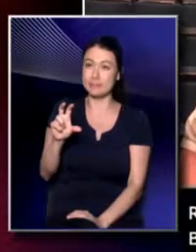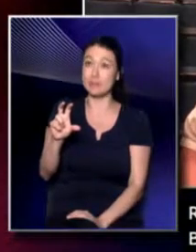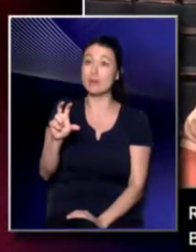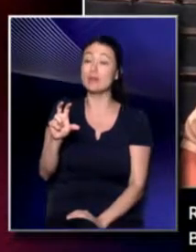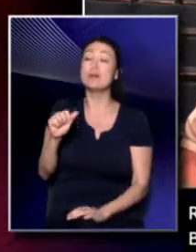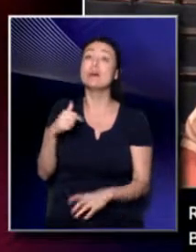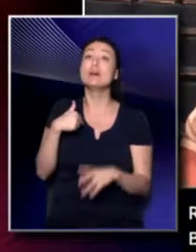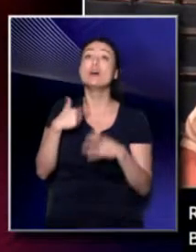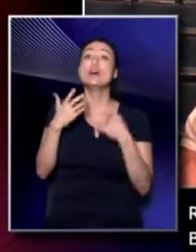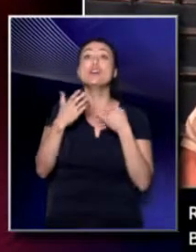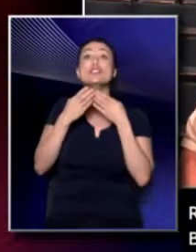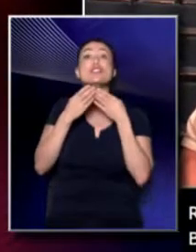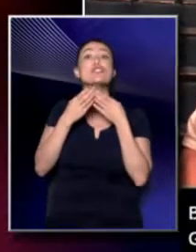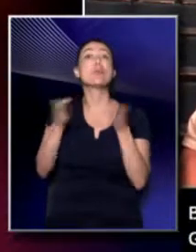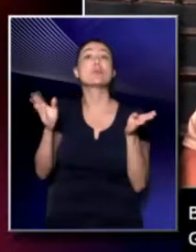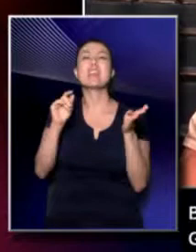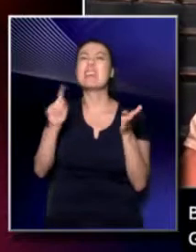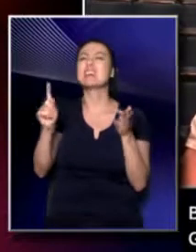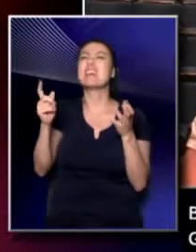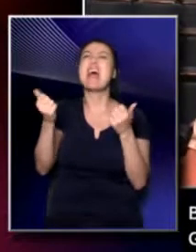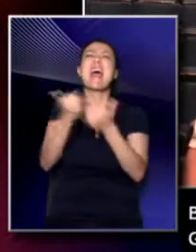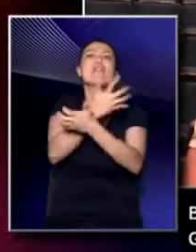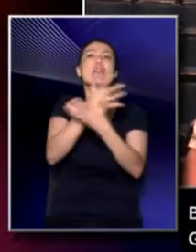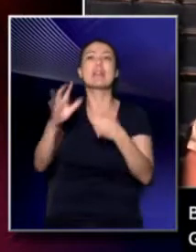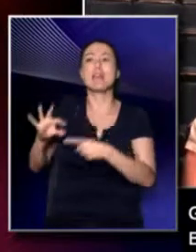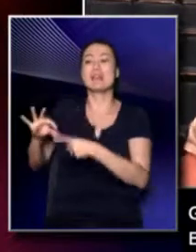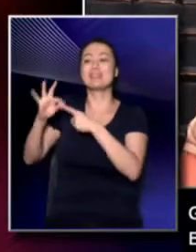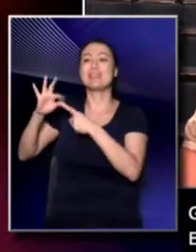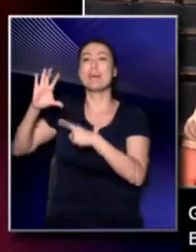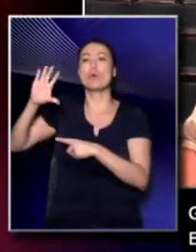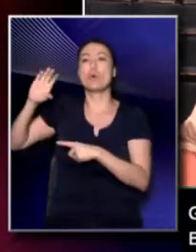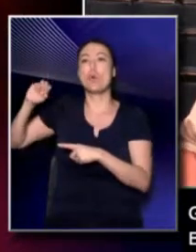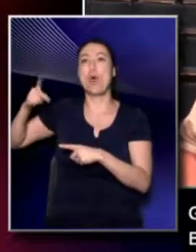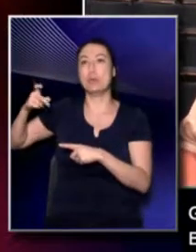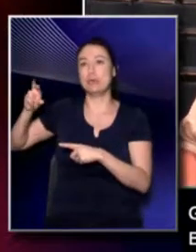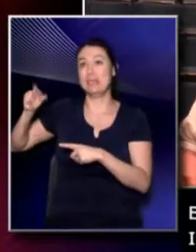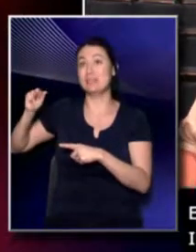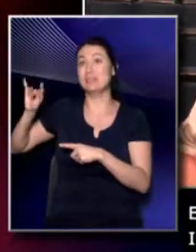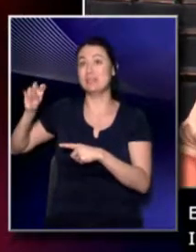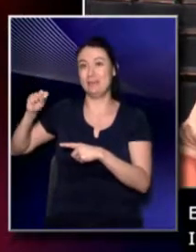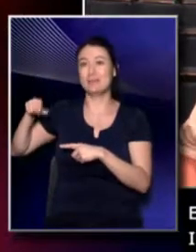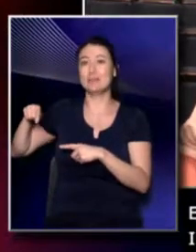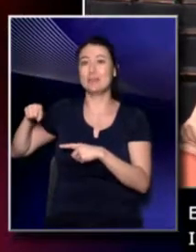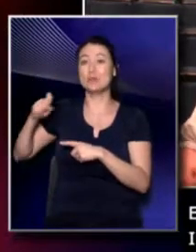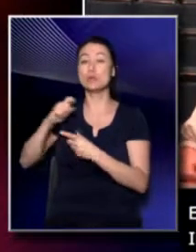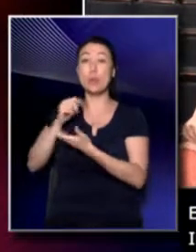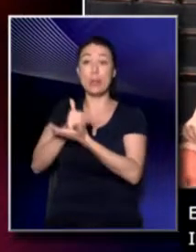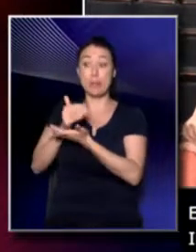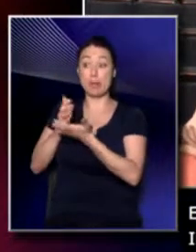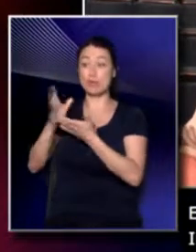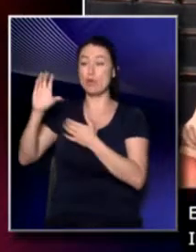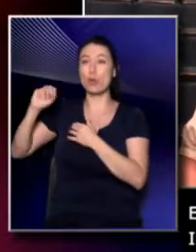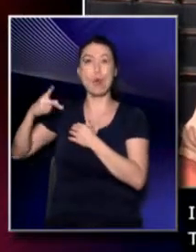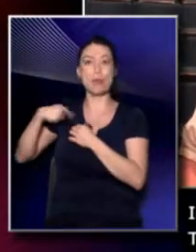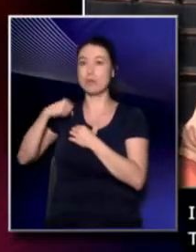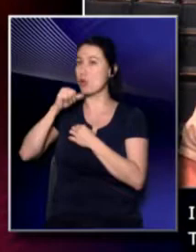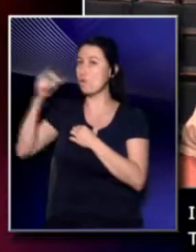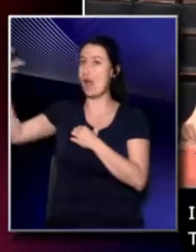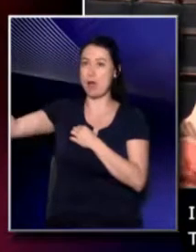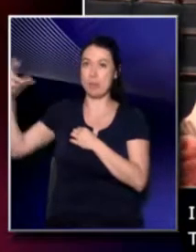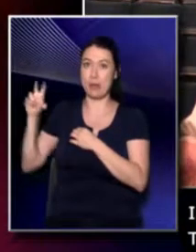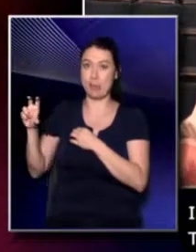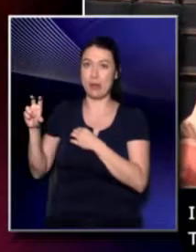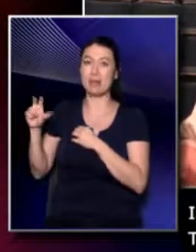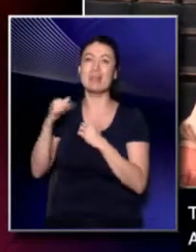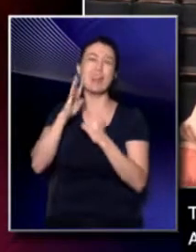Generally, this is everything except the cooperatives. In other words, the budgets for the cooperatives are not appropriated, and